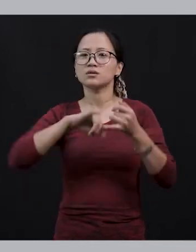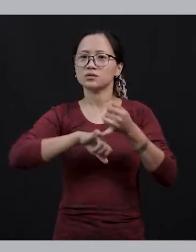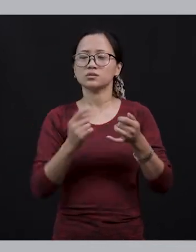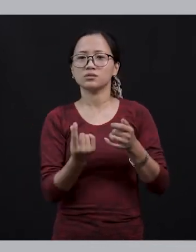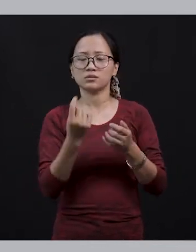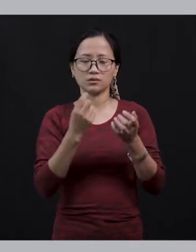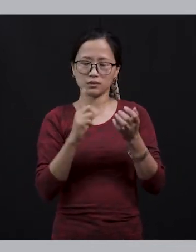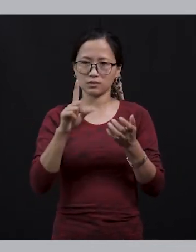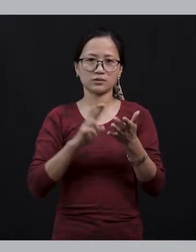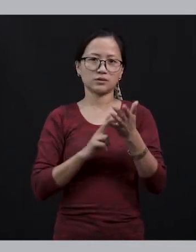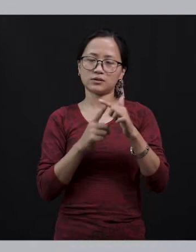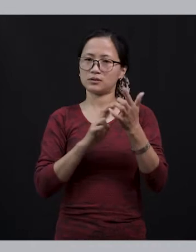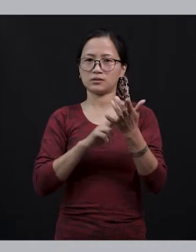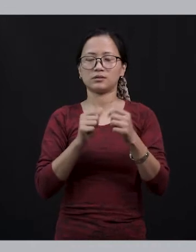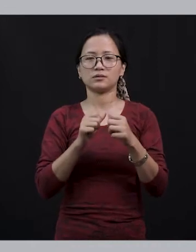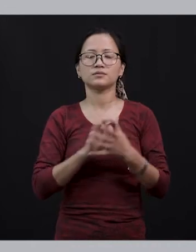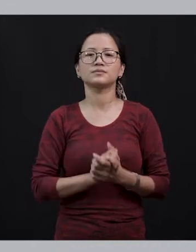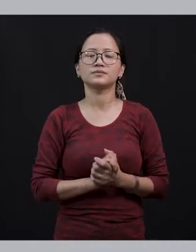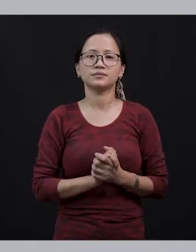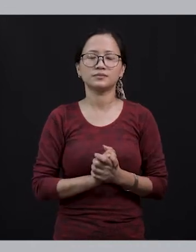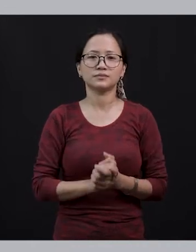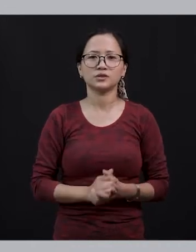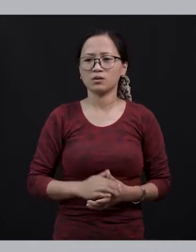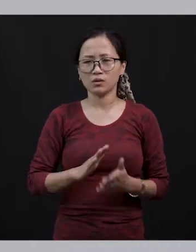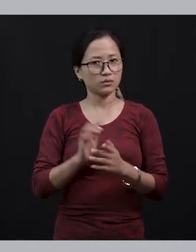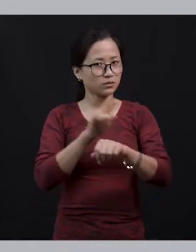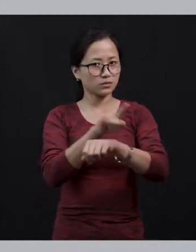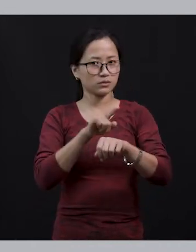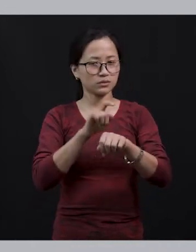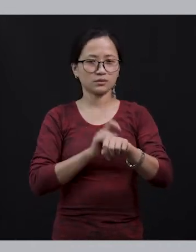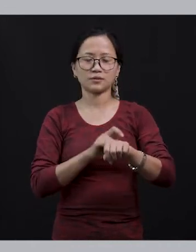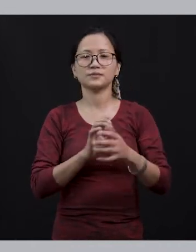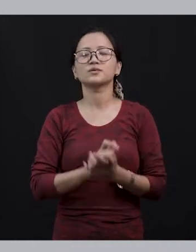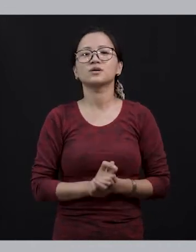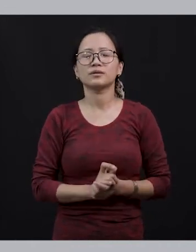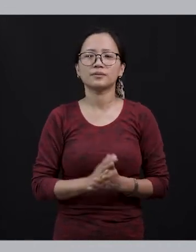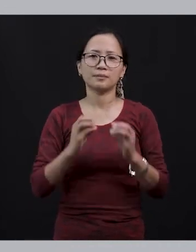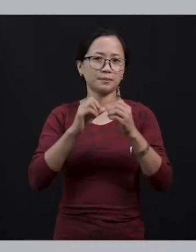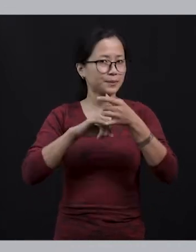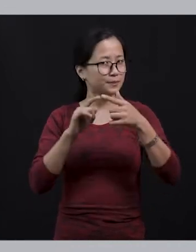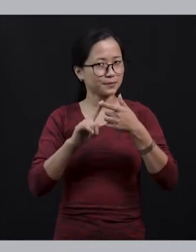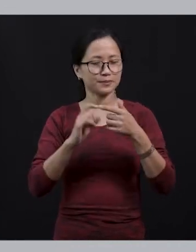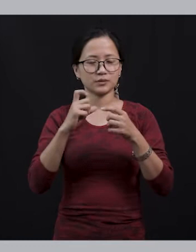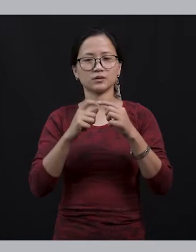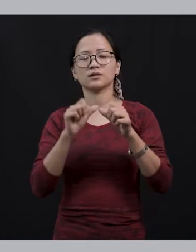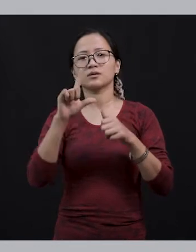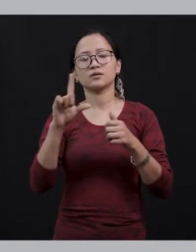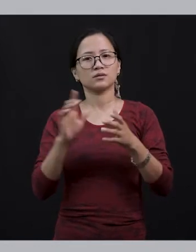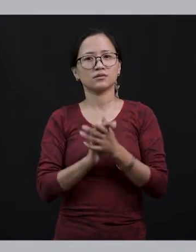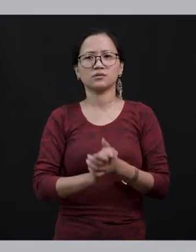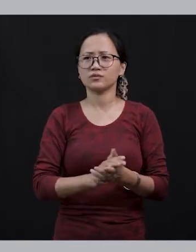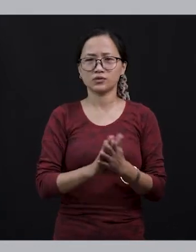sultans. So it was all the Sultanate period was basically and majorly in the north of